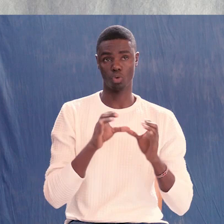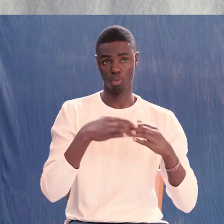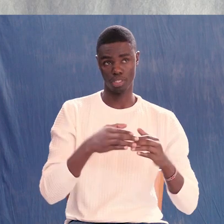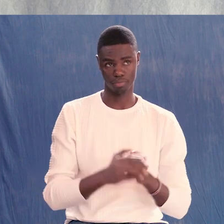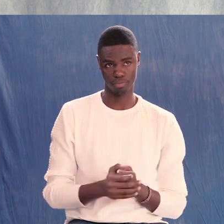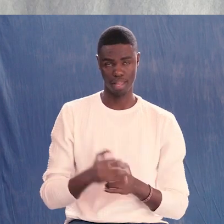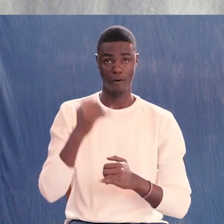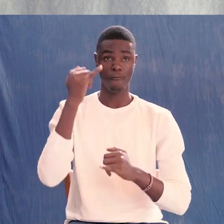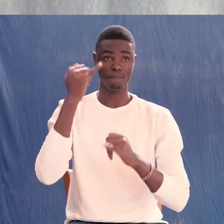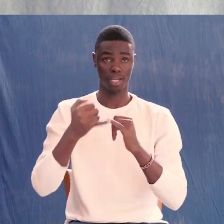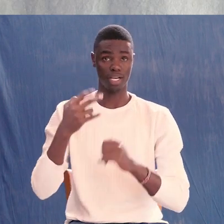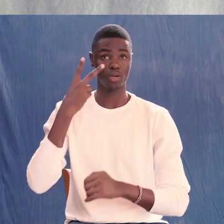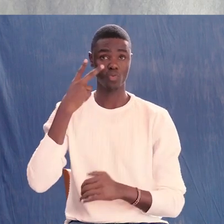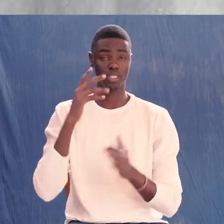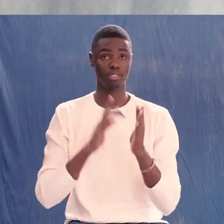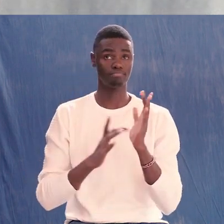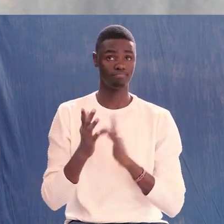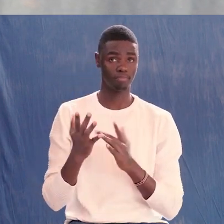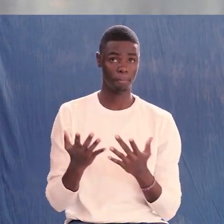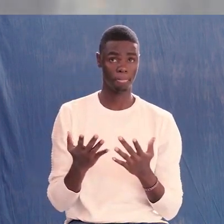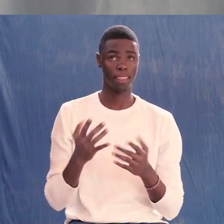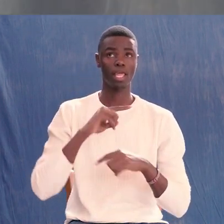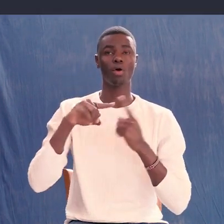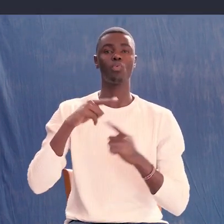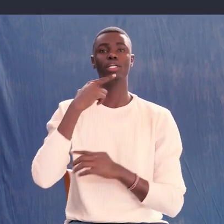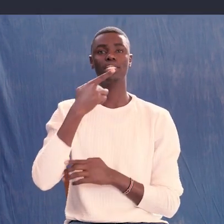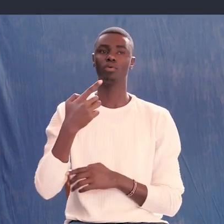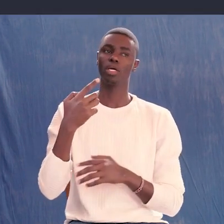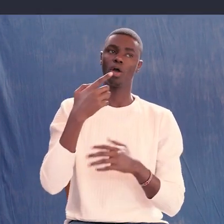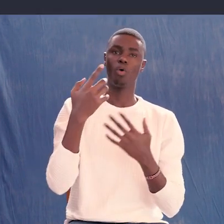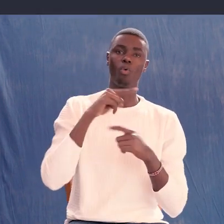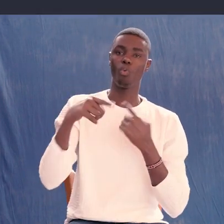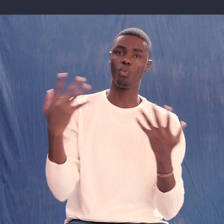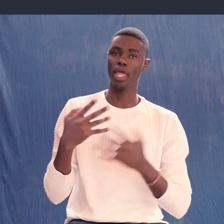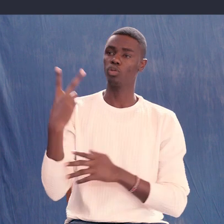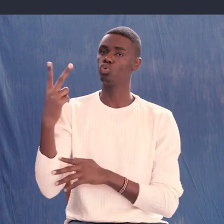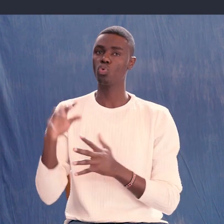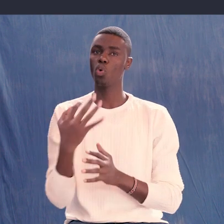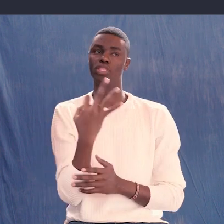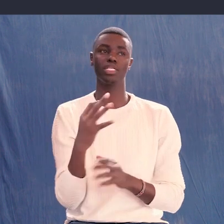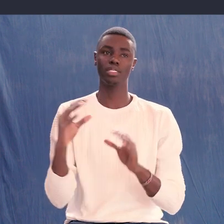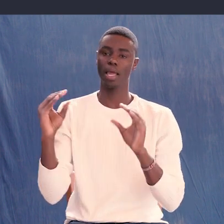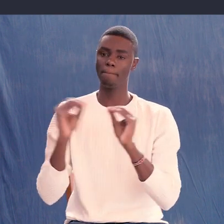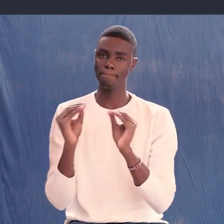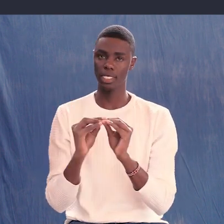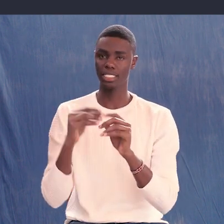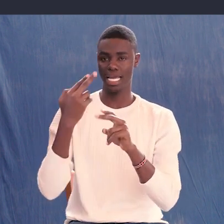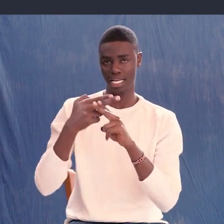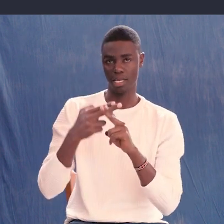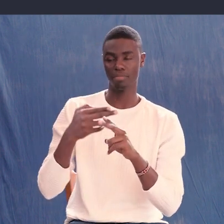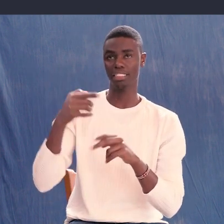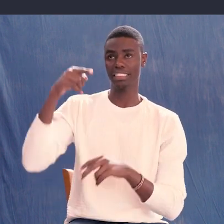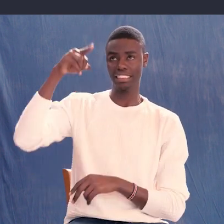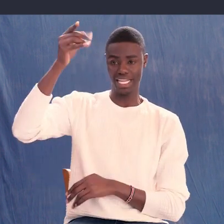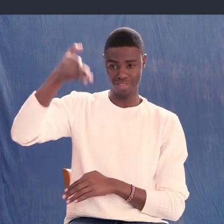Finally, we see Jesus when he says, for where two or three have gathered together in my name, I am there in their